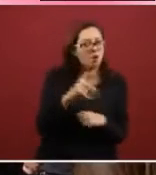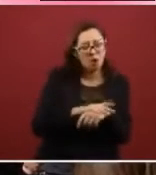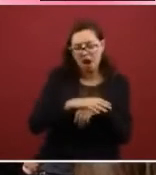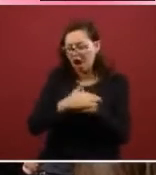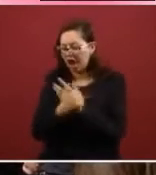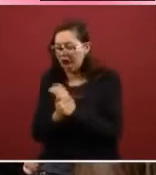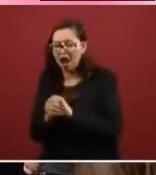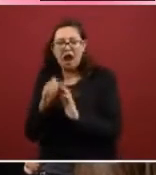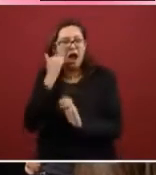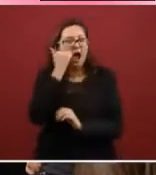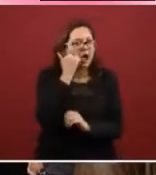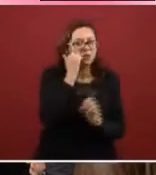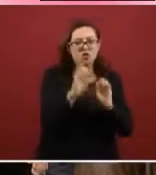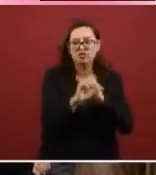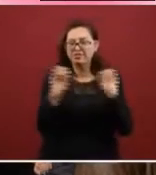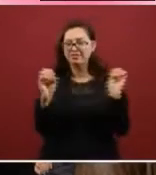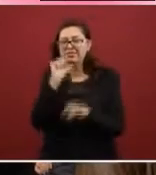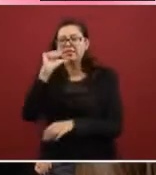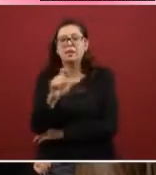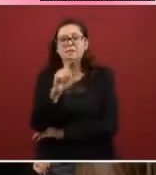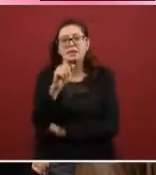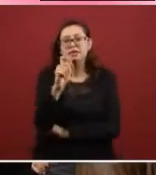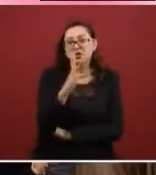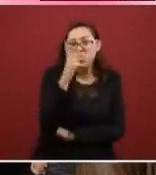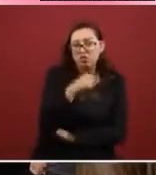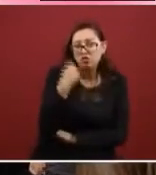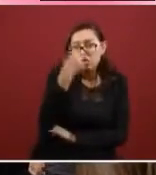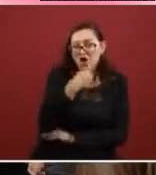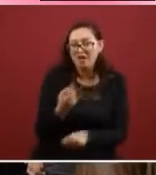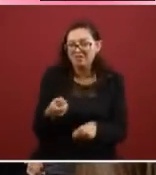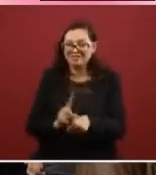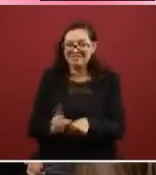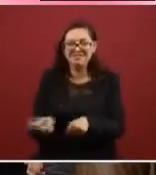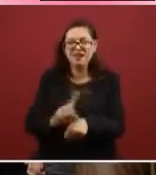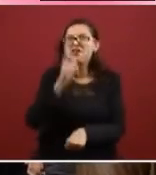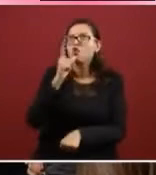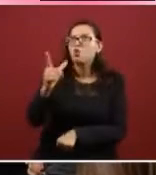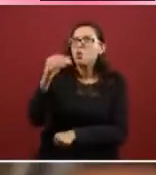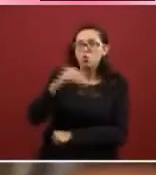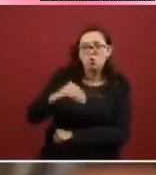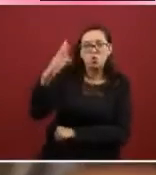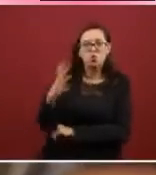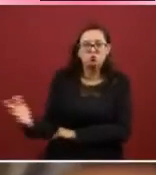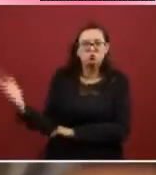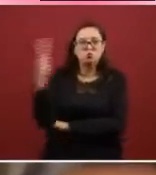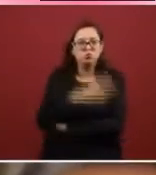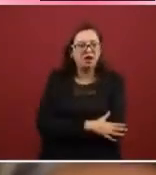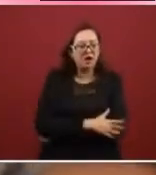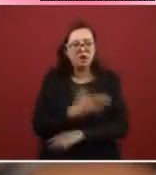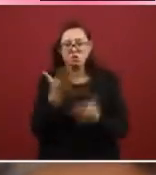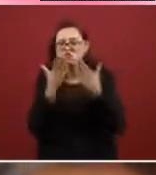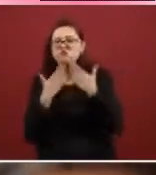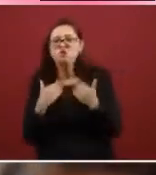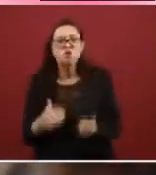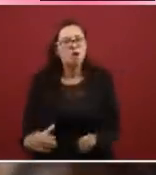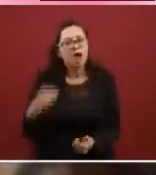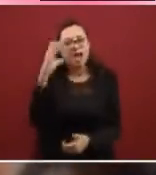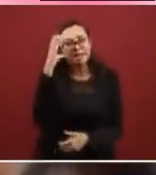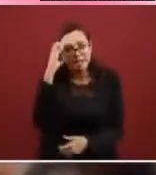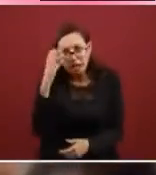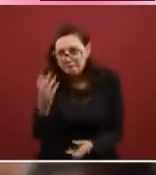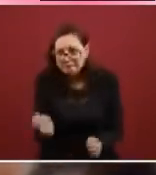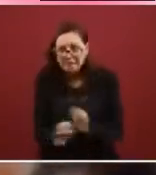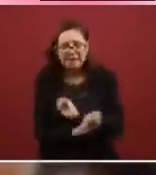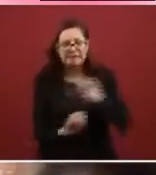hands. They have the lights on 24 hours a day. They can't sleep. They sleep on the cement, on